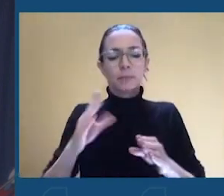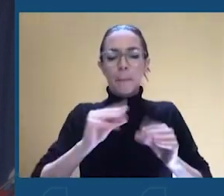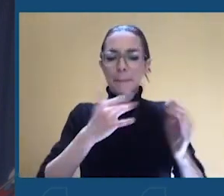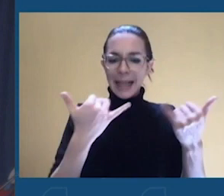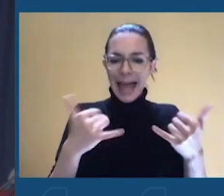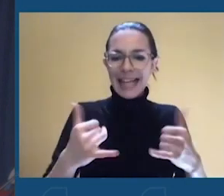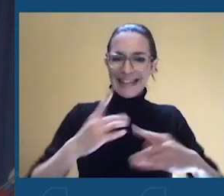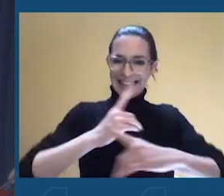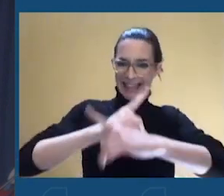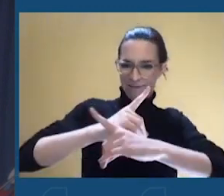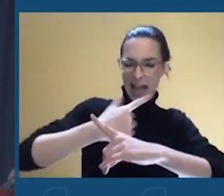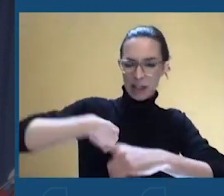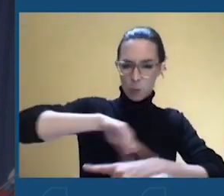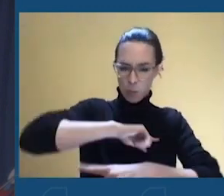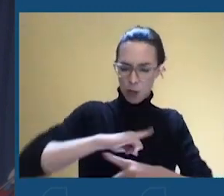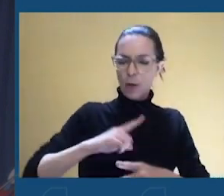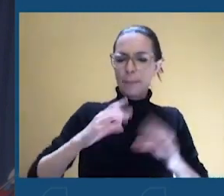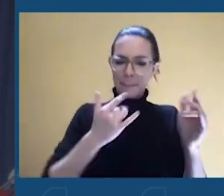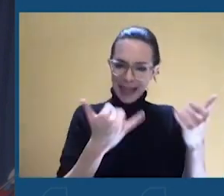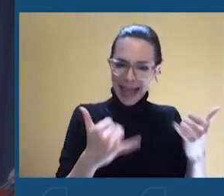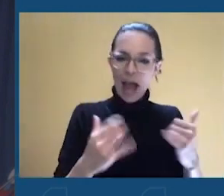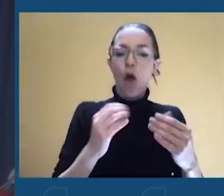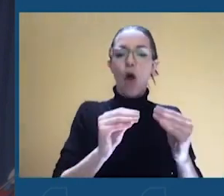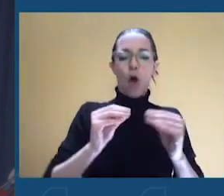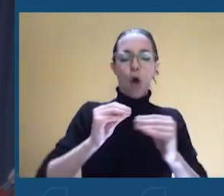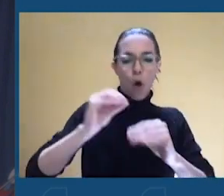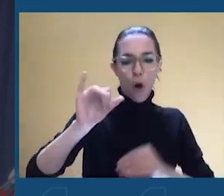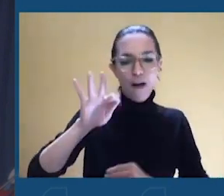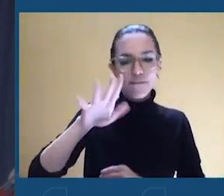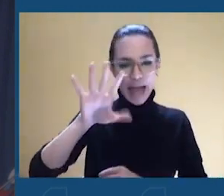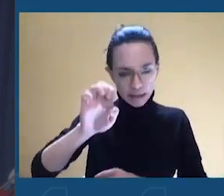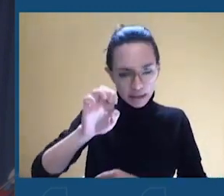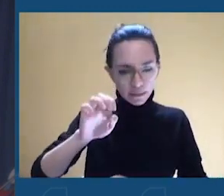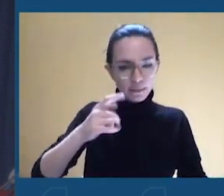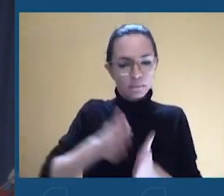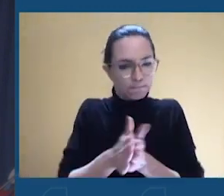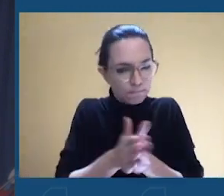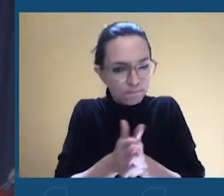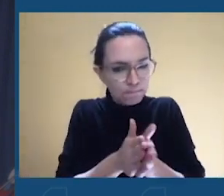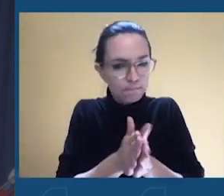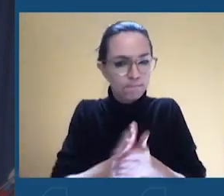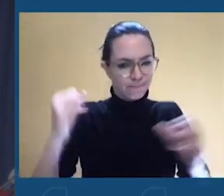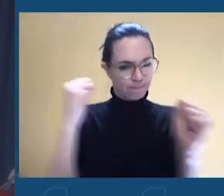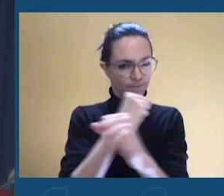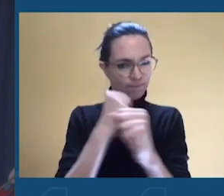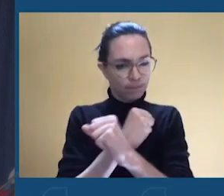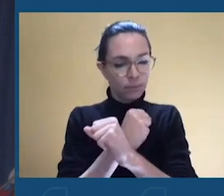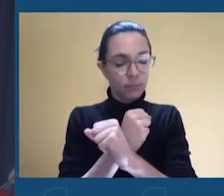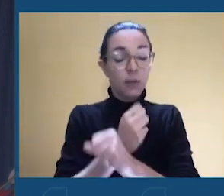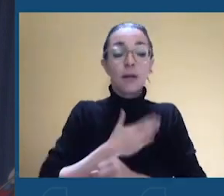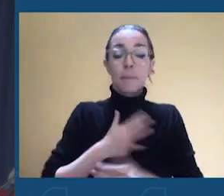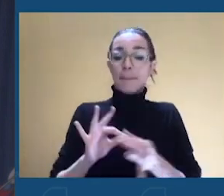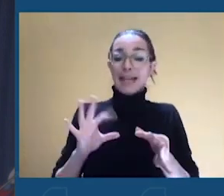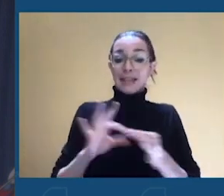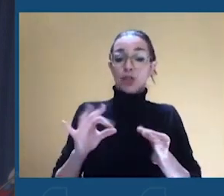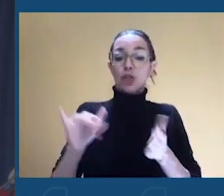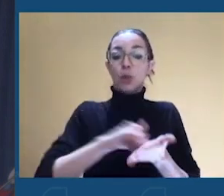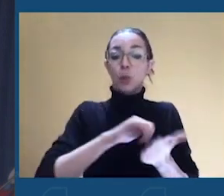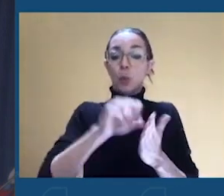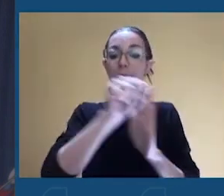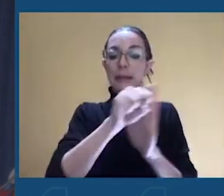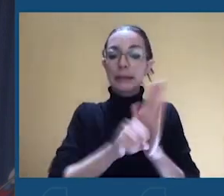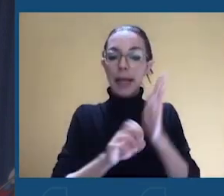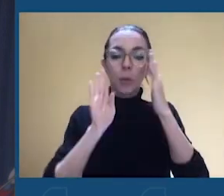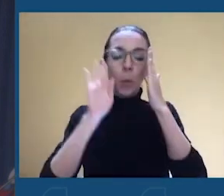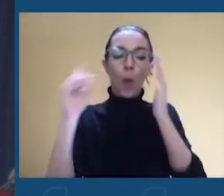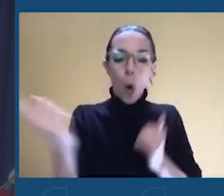offense. So my message to women all across this country is that New York, this state of New York, will always